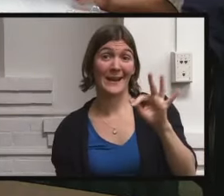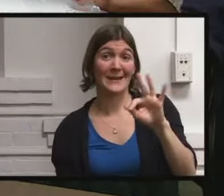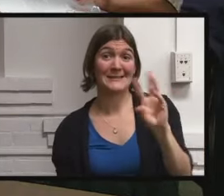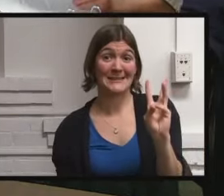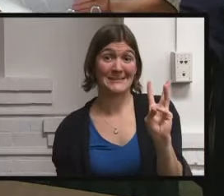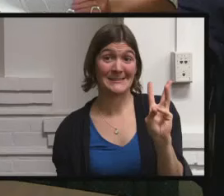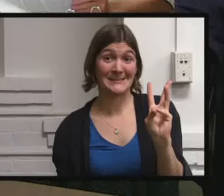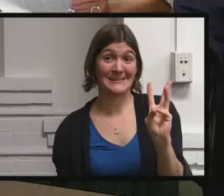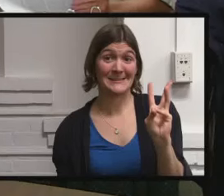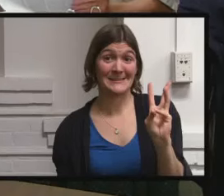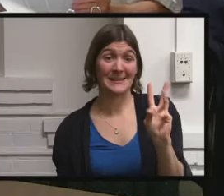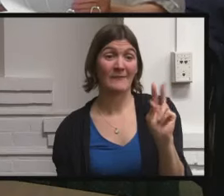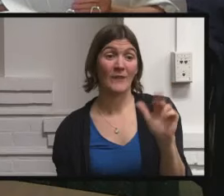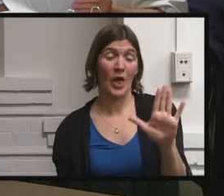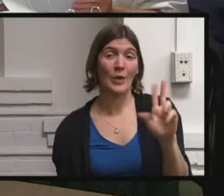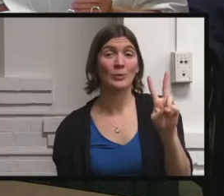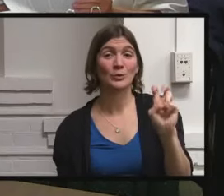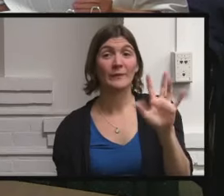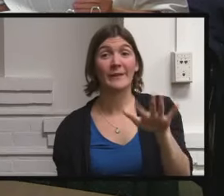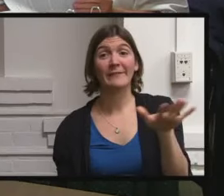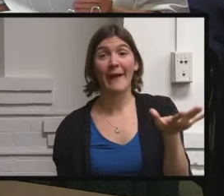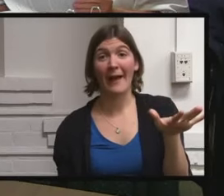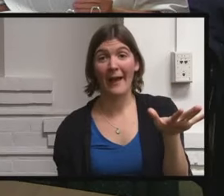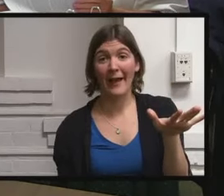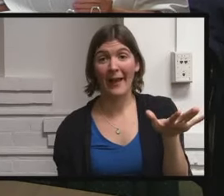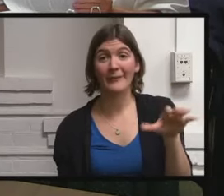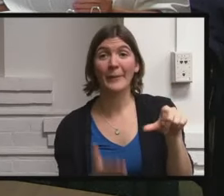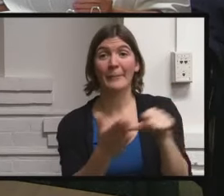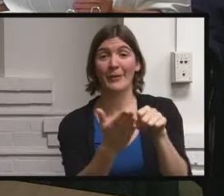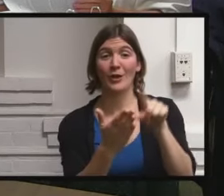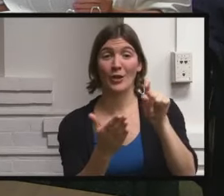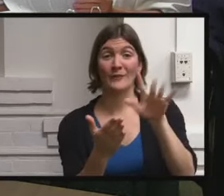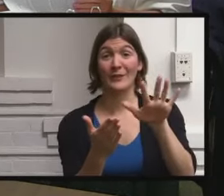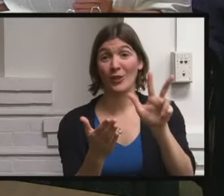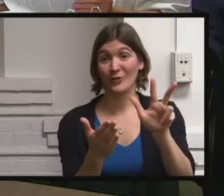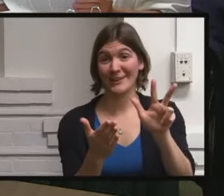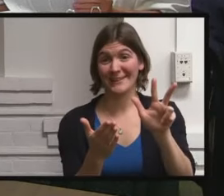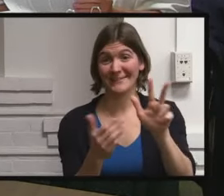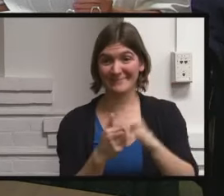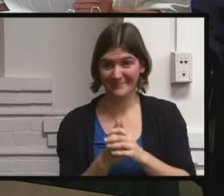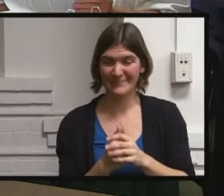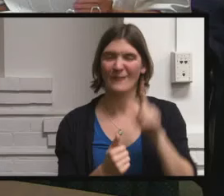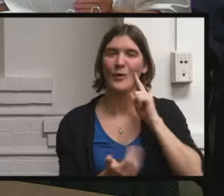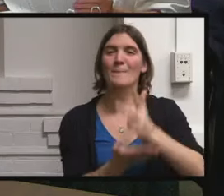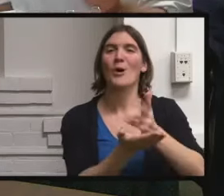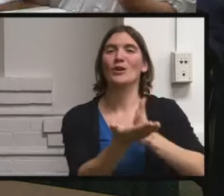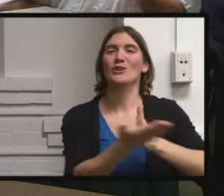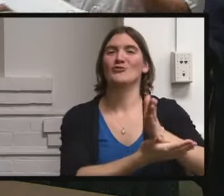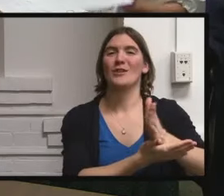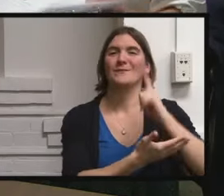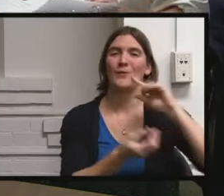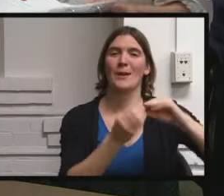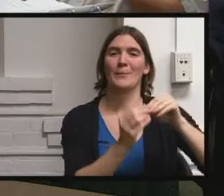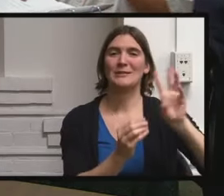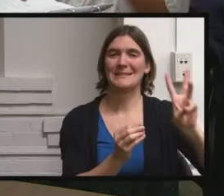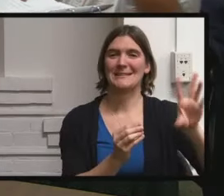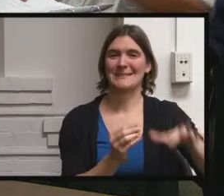1996. At volume 255, page 153, for parking rights on Lot